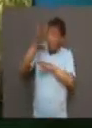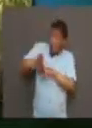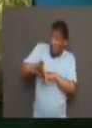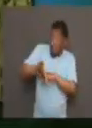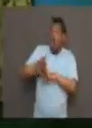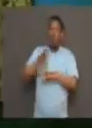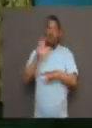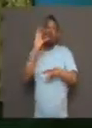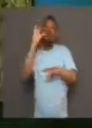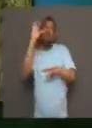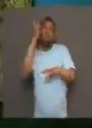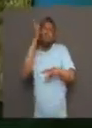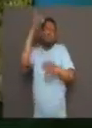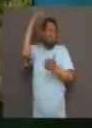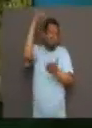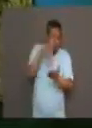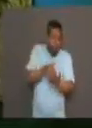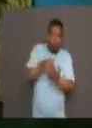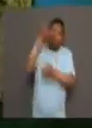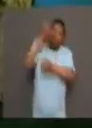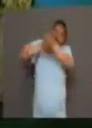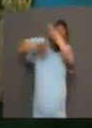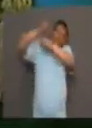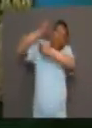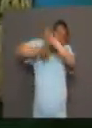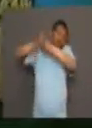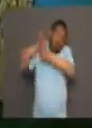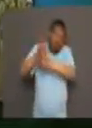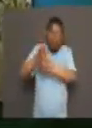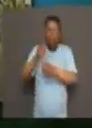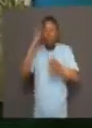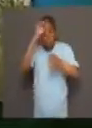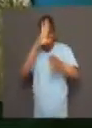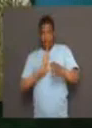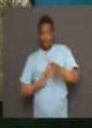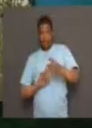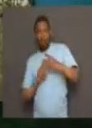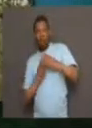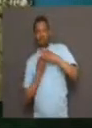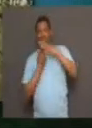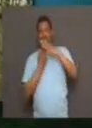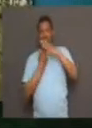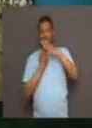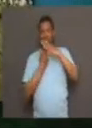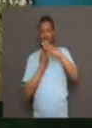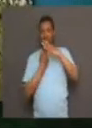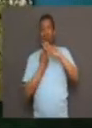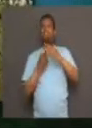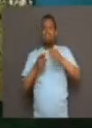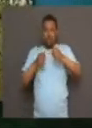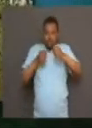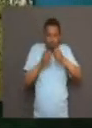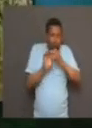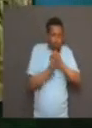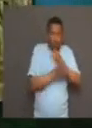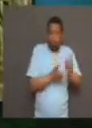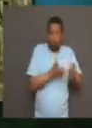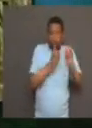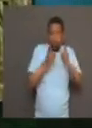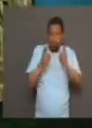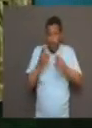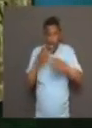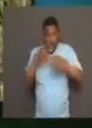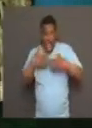about 10,000 years ago, humans began to domesticate